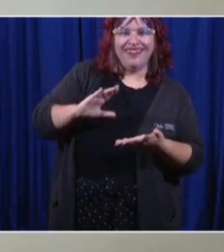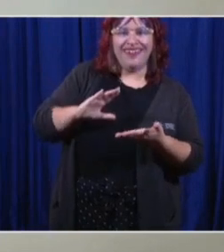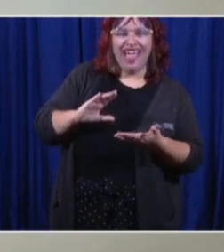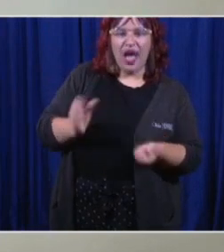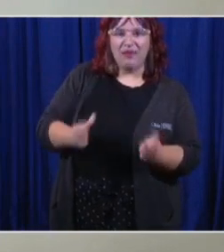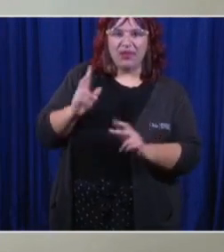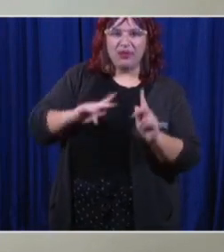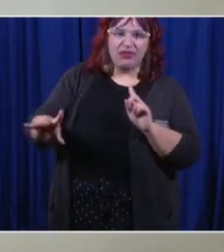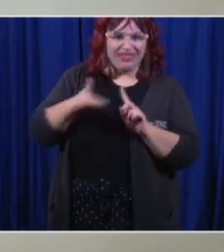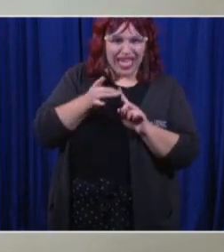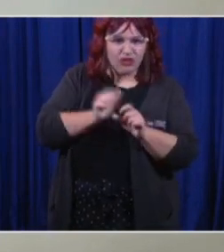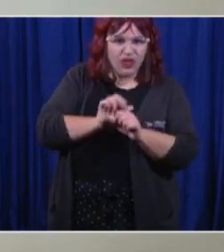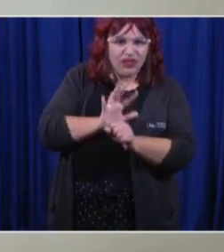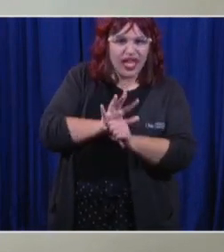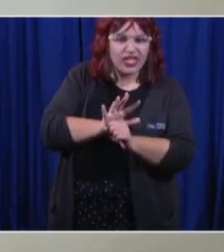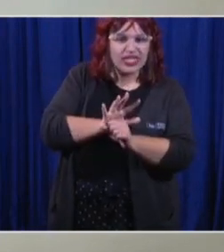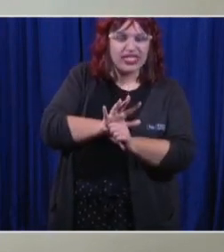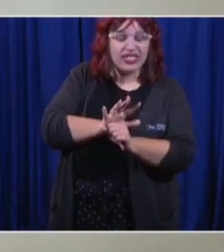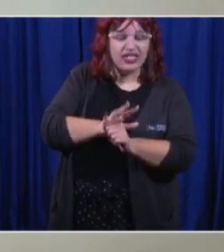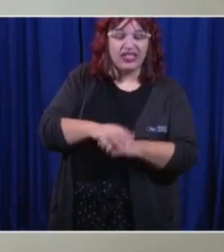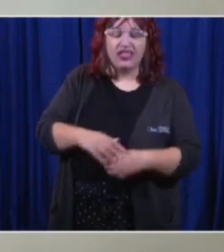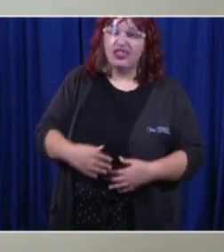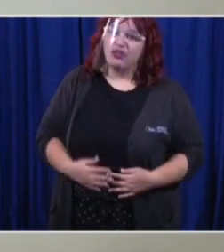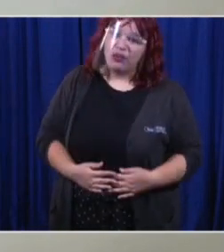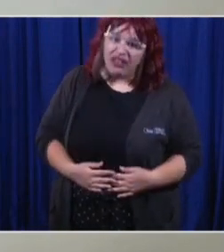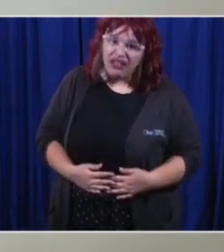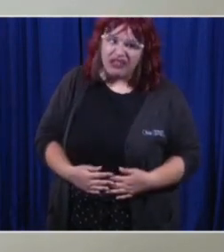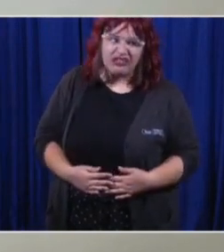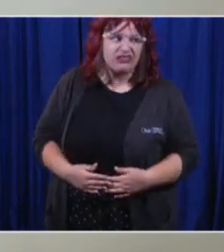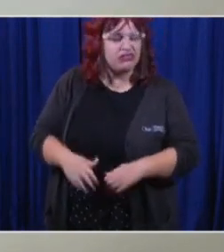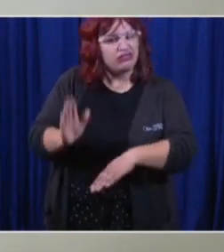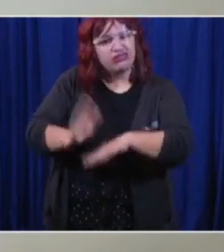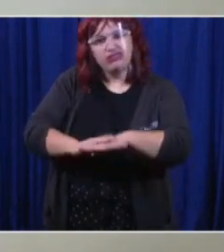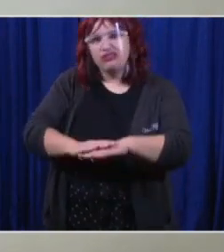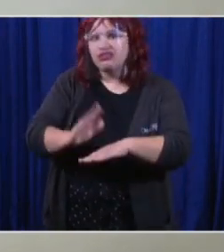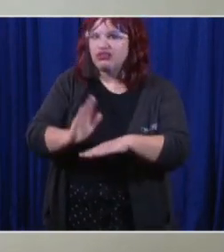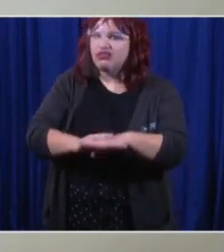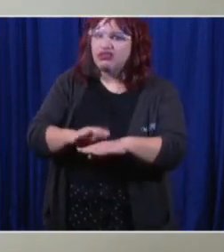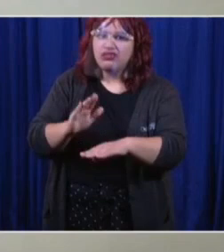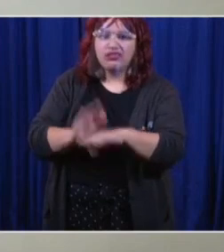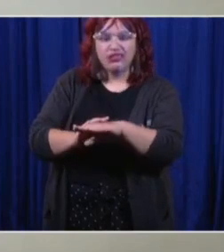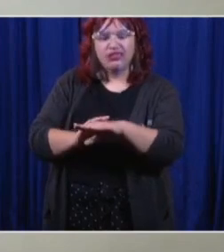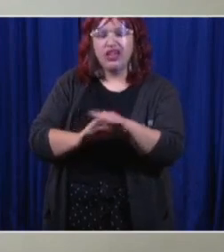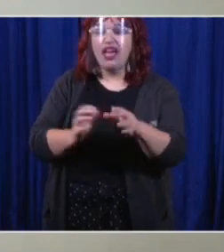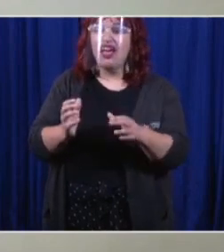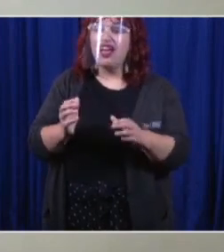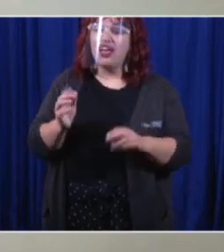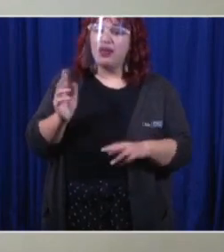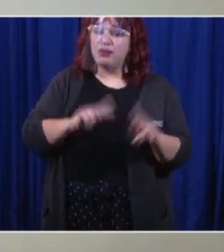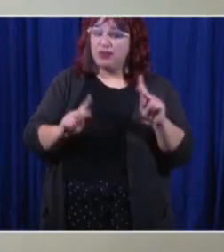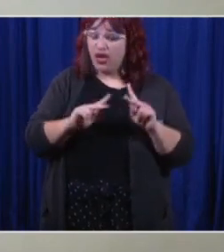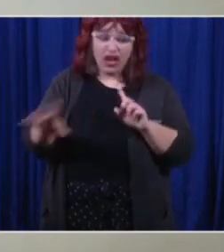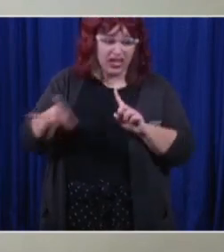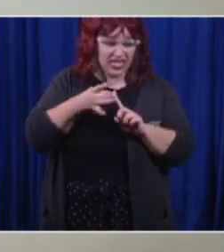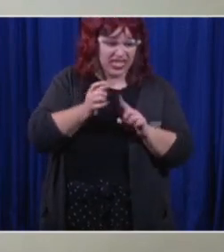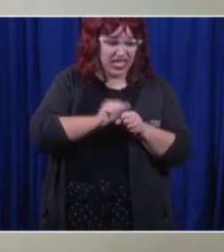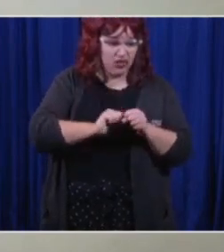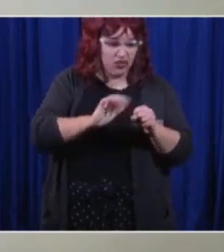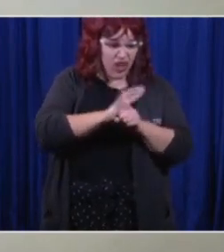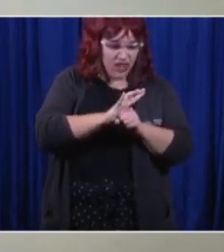of October, we are seeing an exponential growth, a growth in hospital cases that's doubling every 21